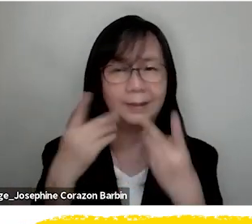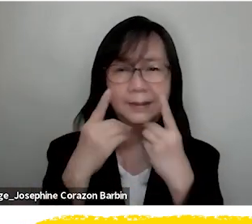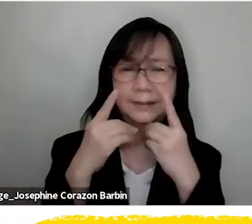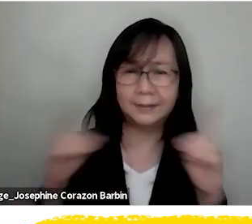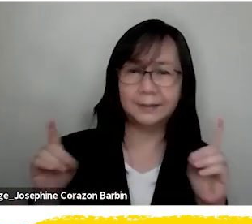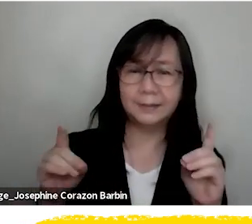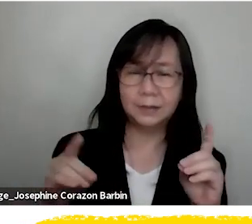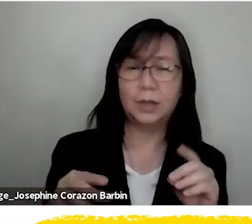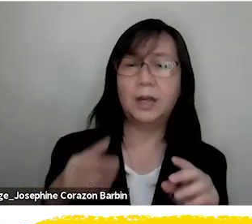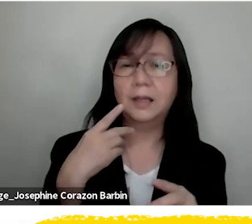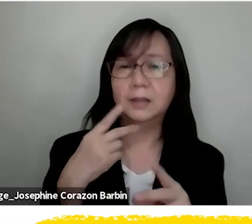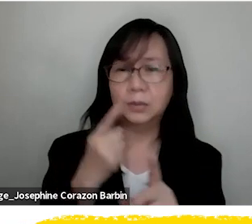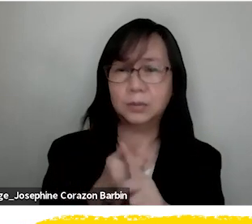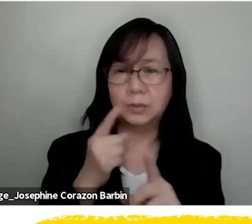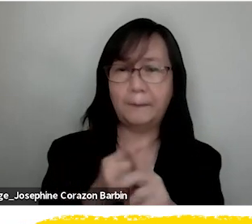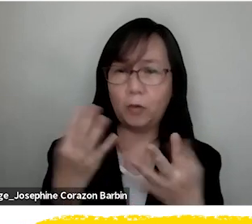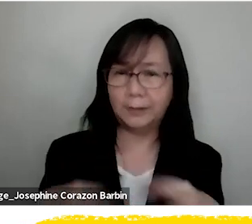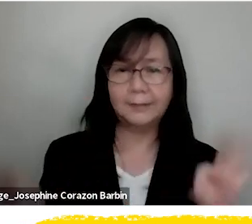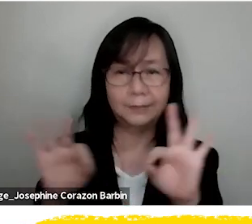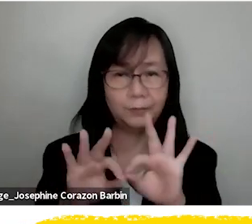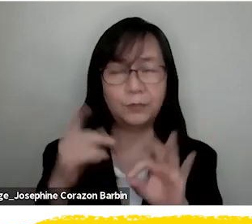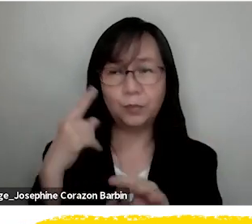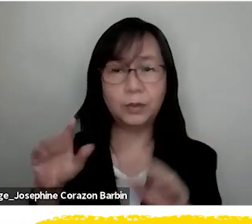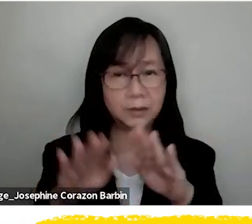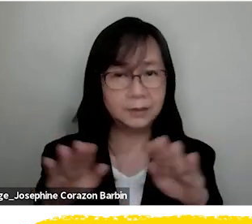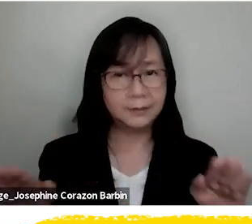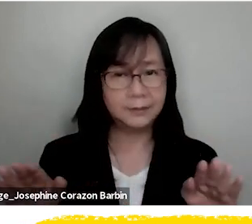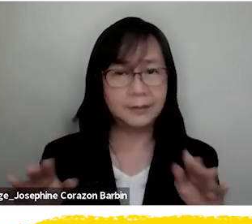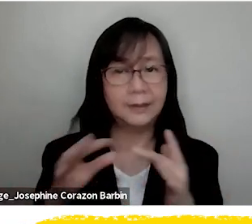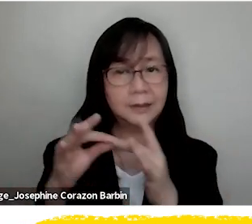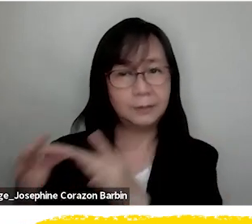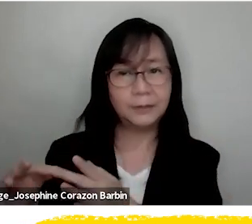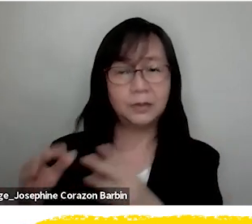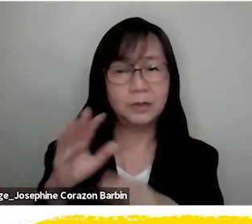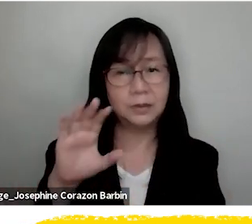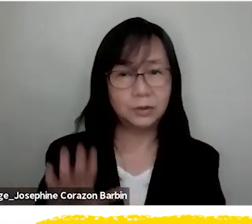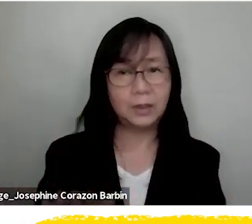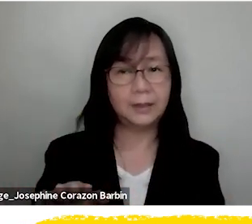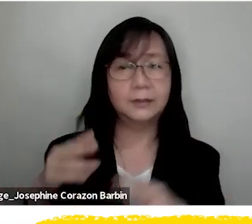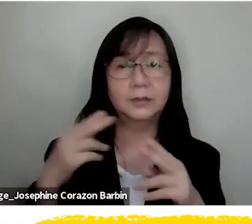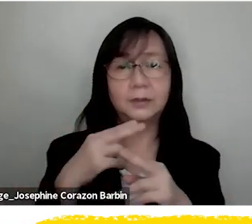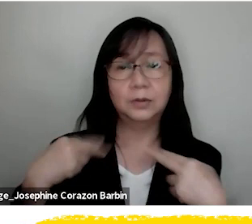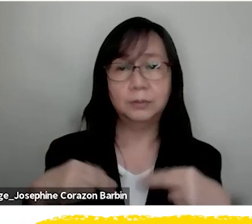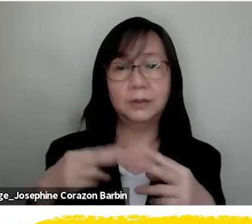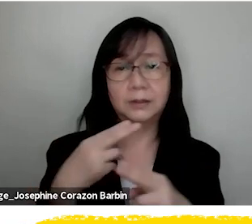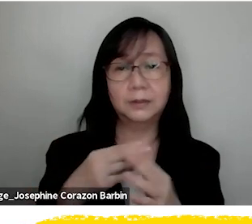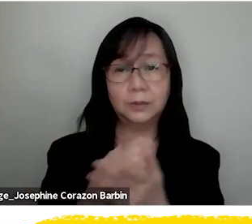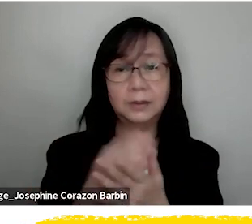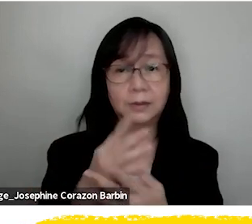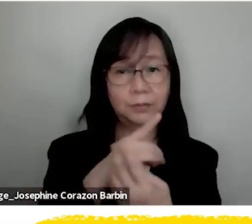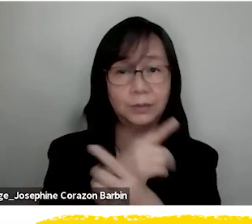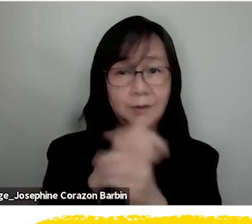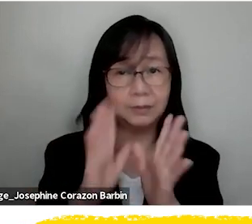is relevant and is important for children, in particular child human rights defenders. And there